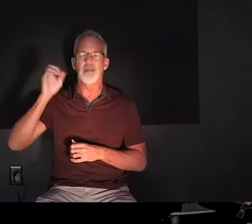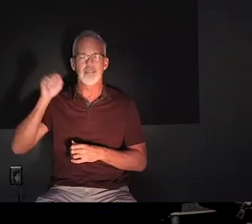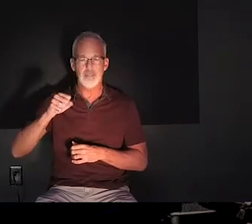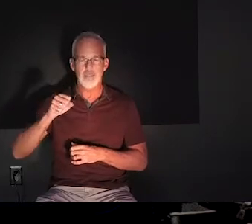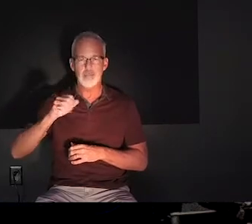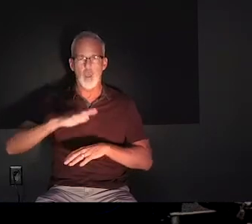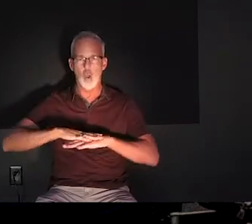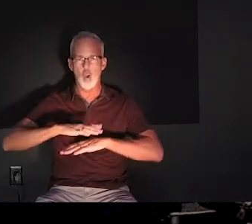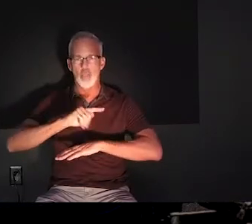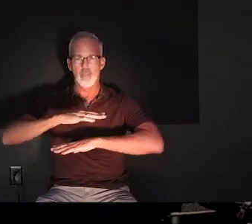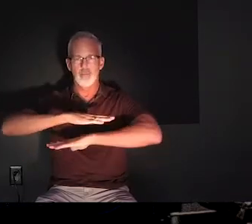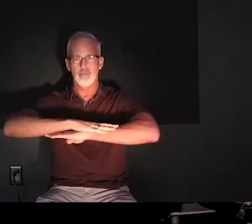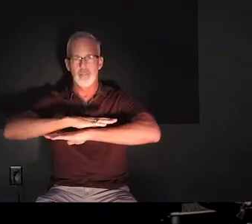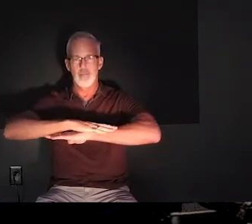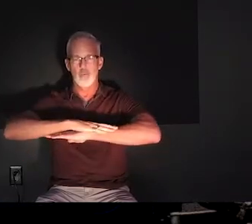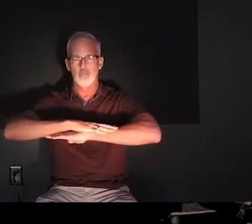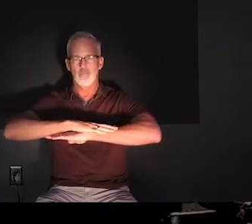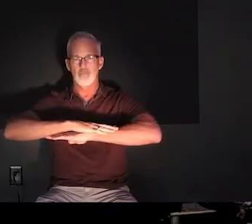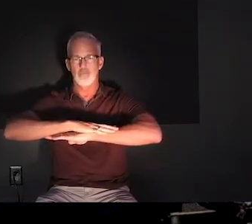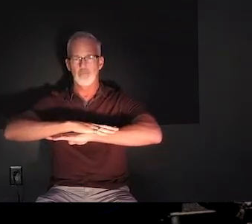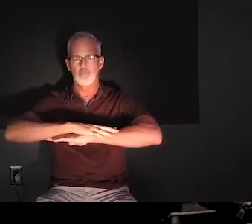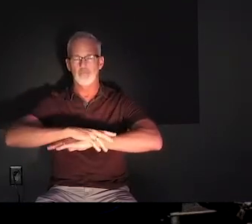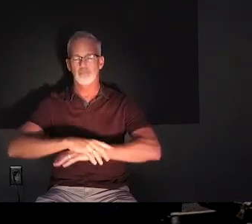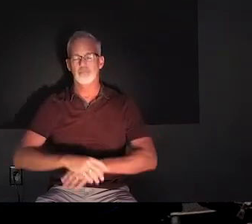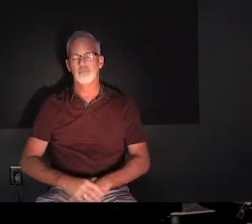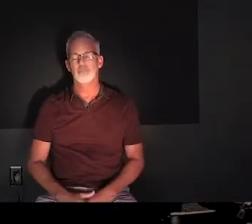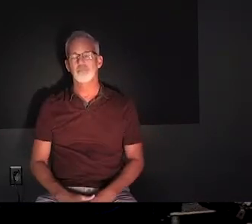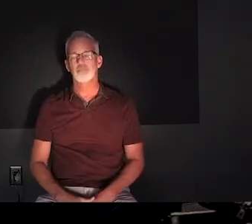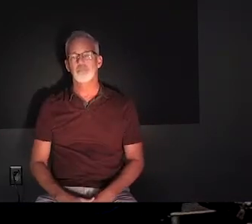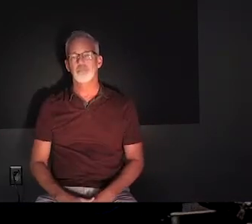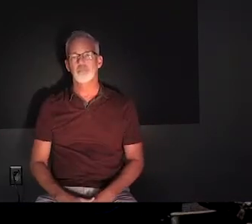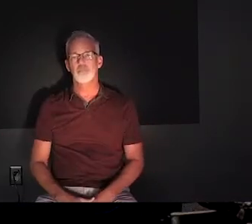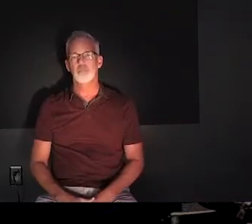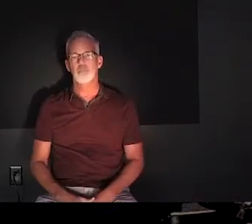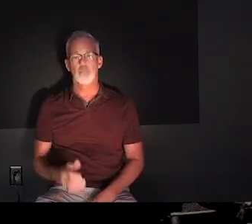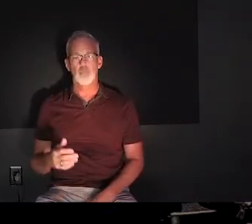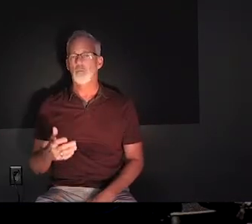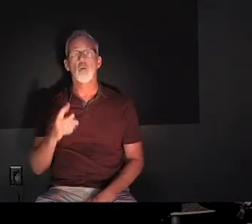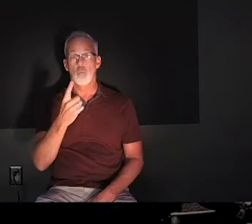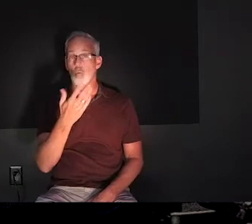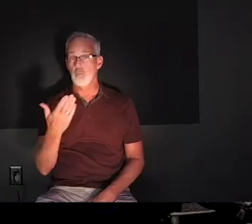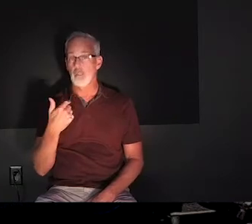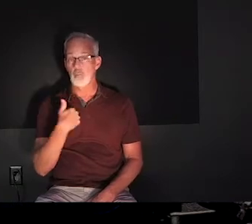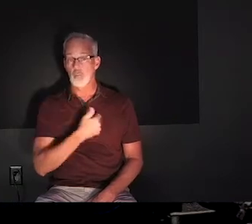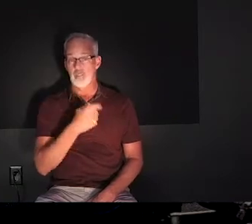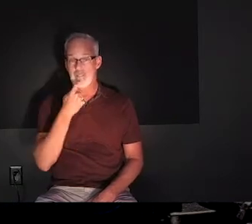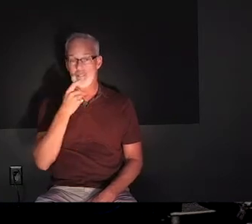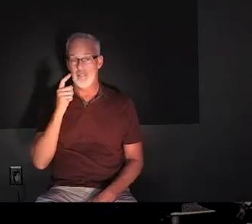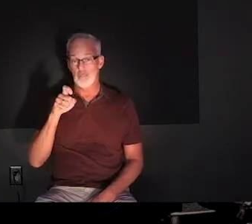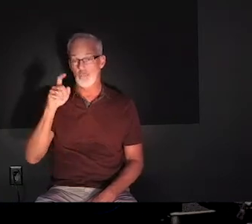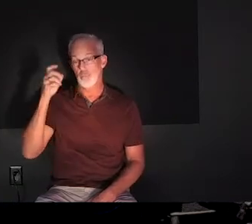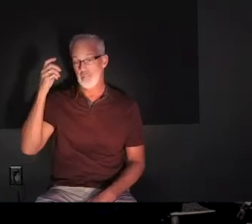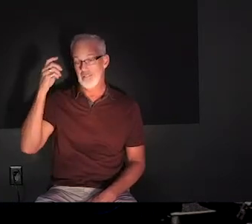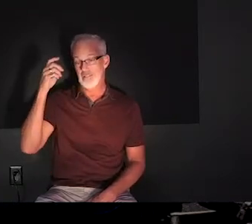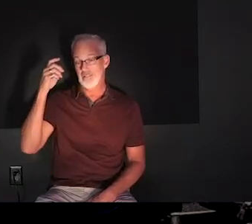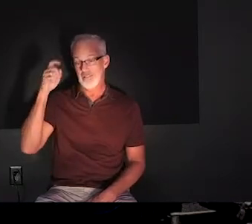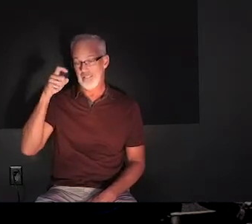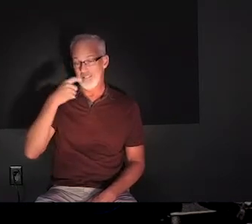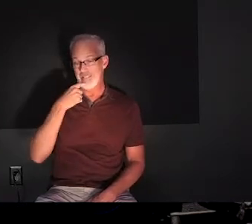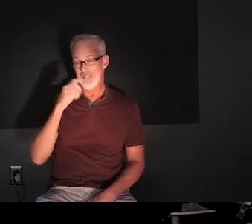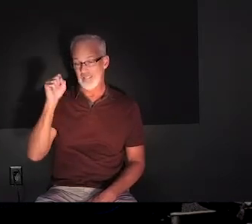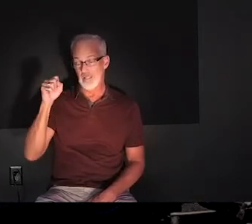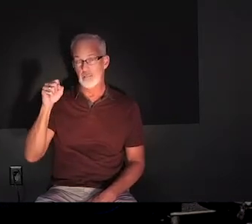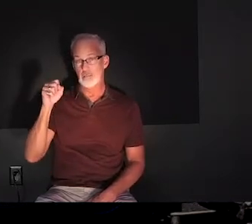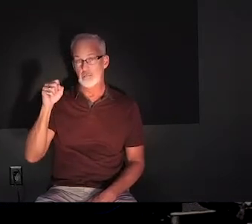on the table. You know one thing we need to put our yes on the table about? And there's some of you struggling.